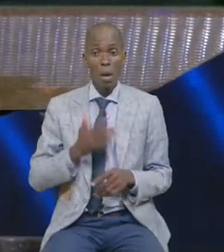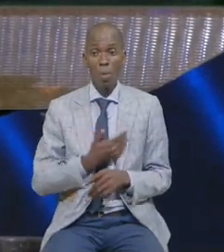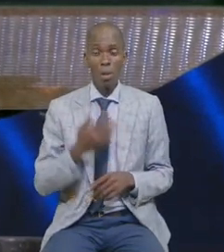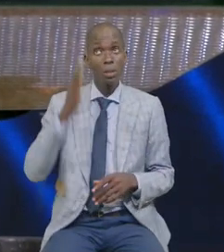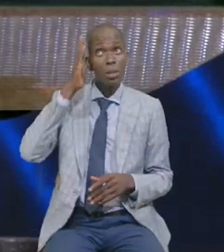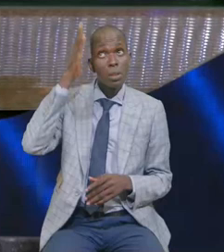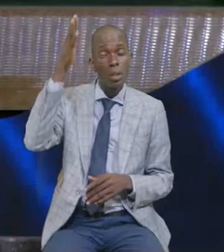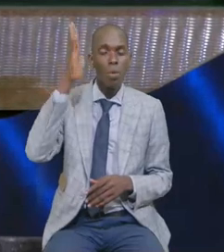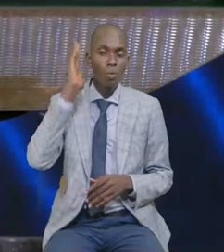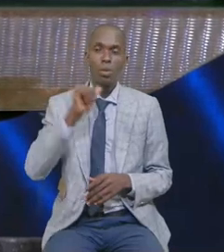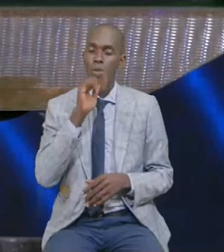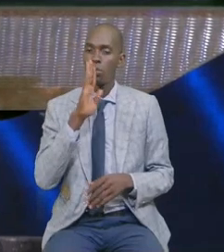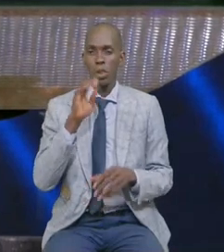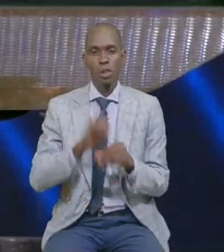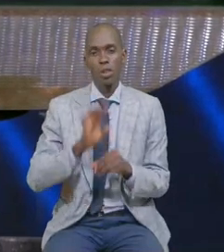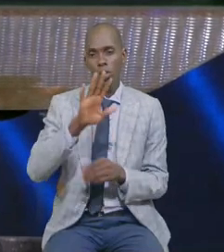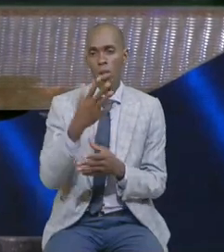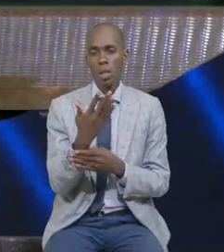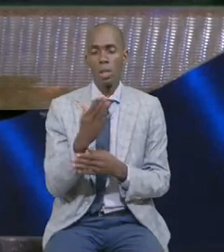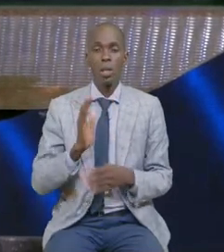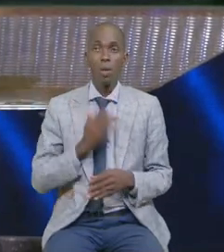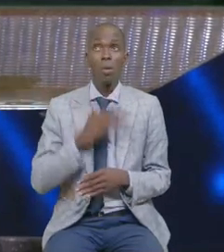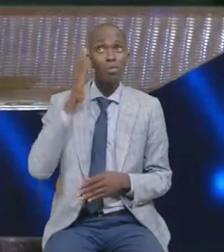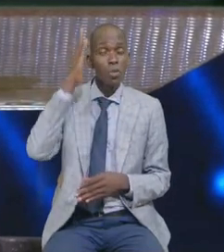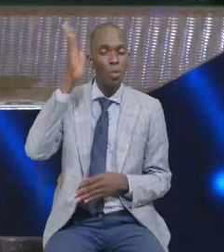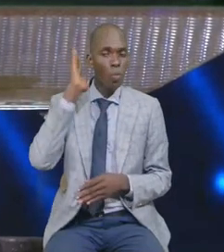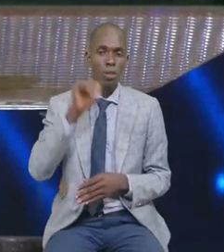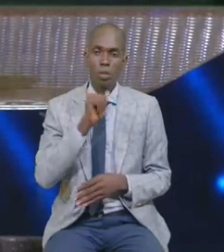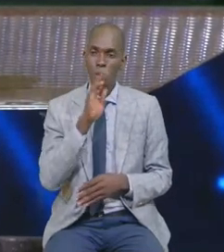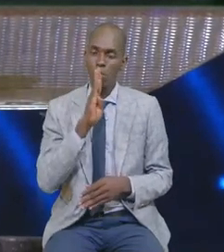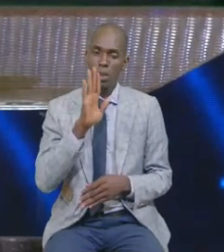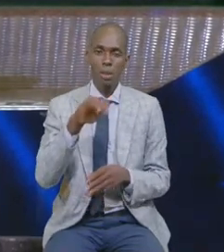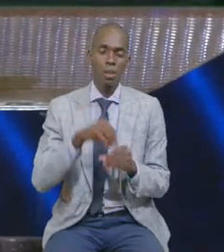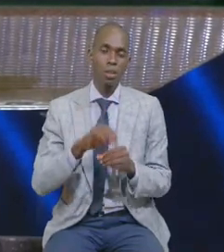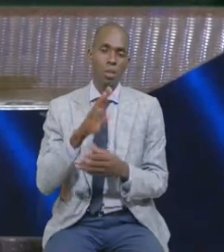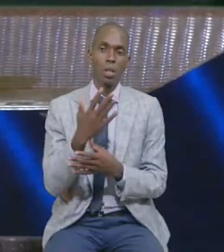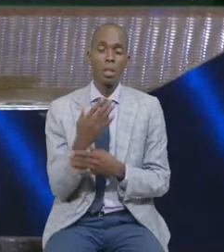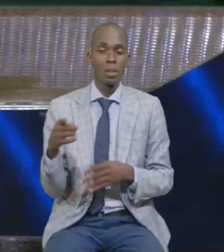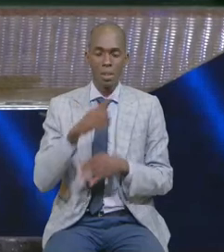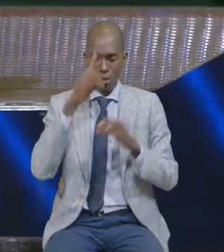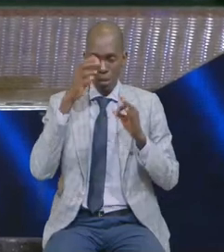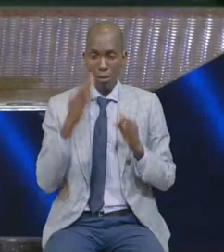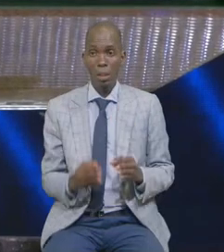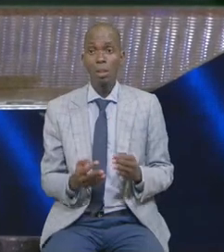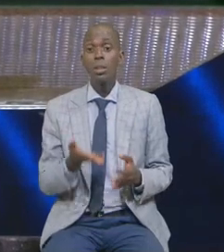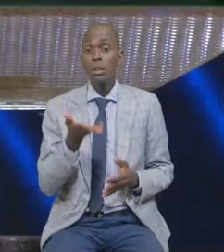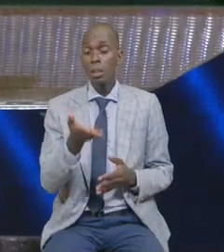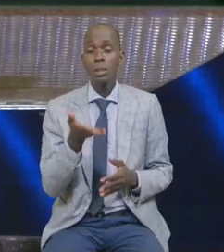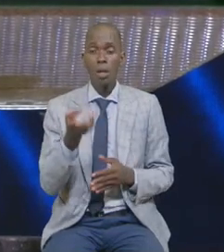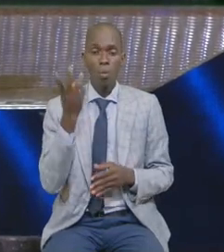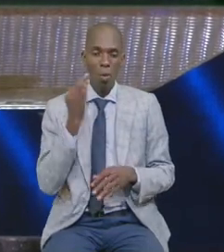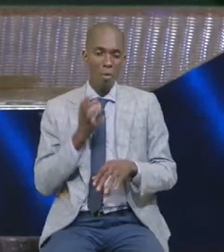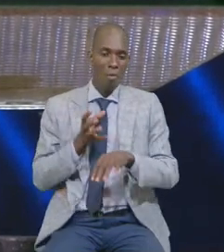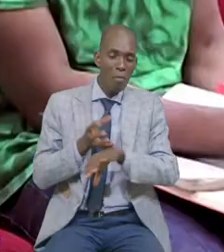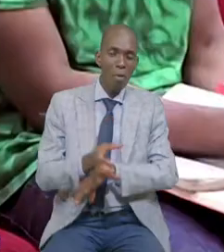hand. Our destiny will not be in your hand. They drew the line even though there was coercion. They wanted